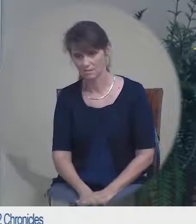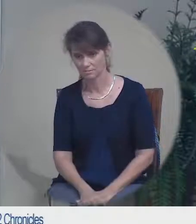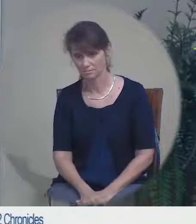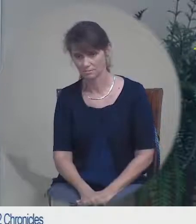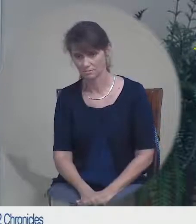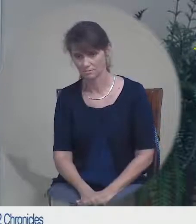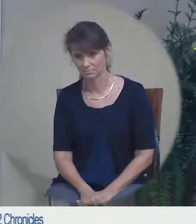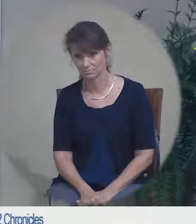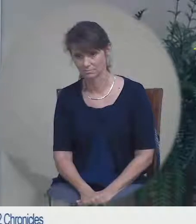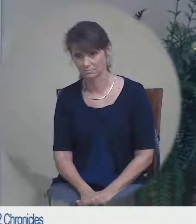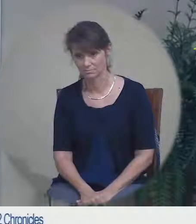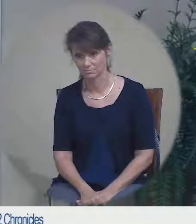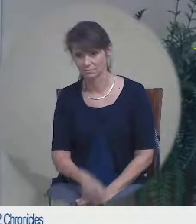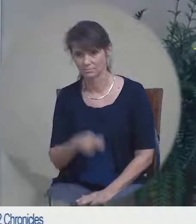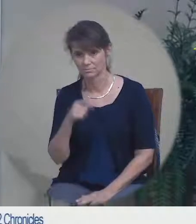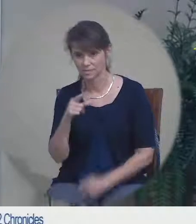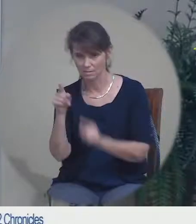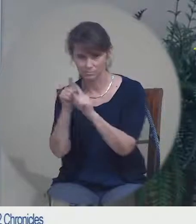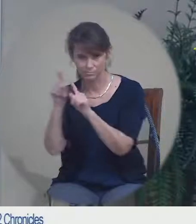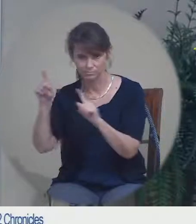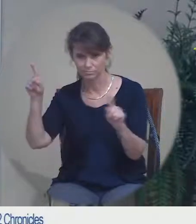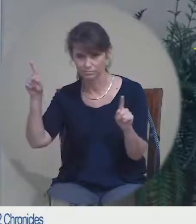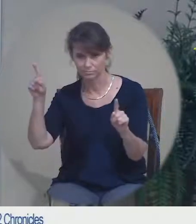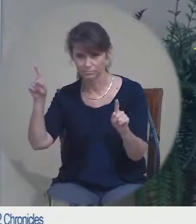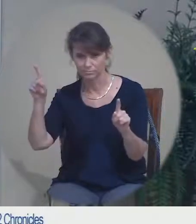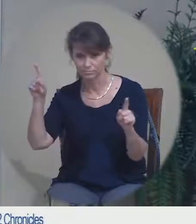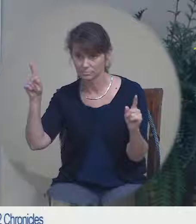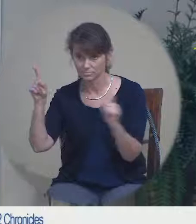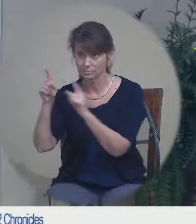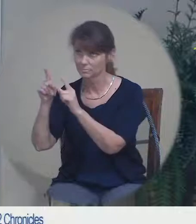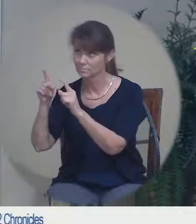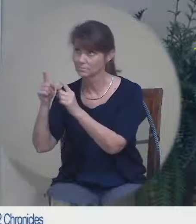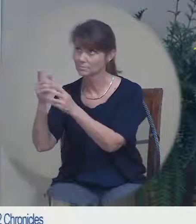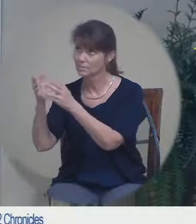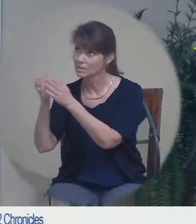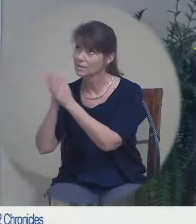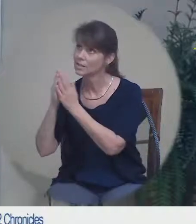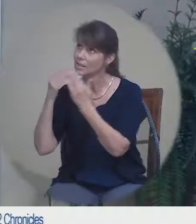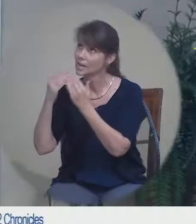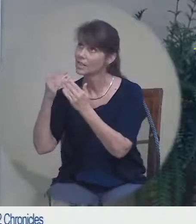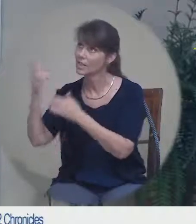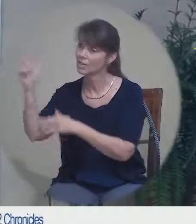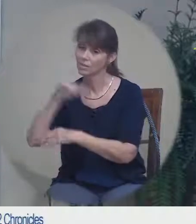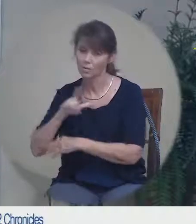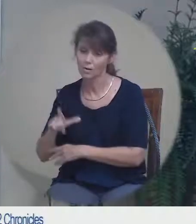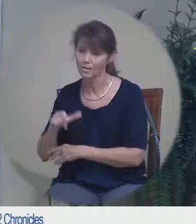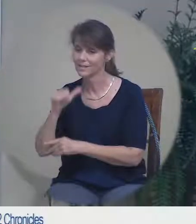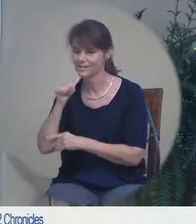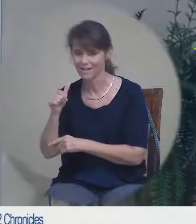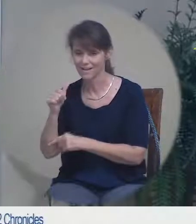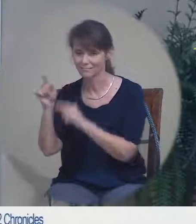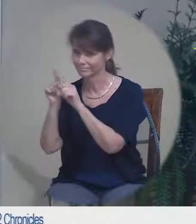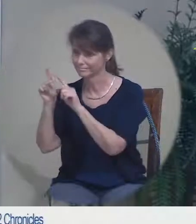time. Instead of turning to the Lord, they turned to their own devices. And as a result,